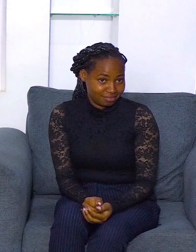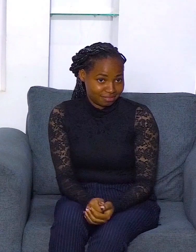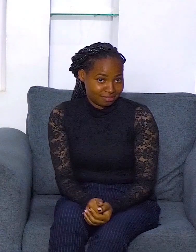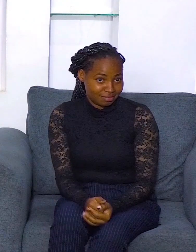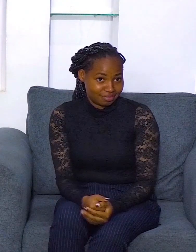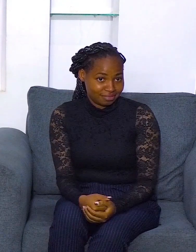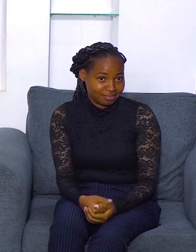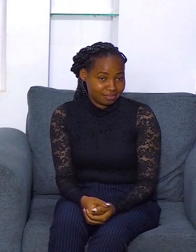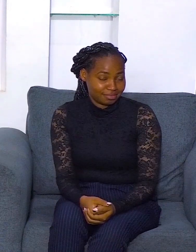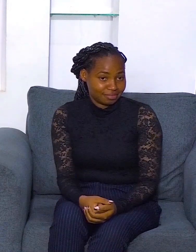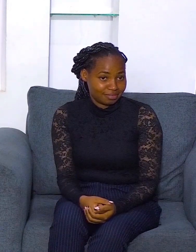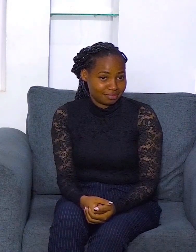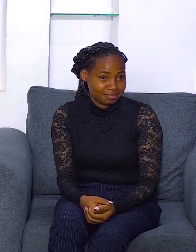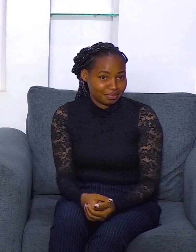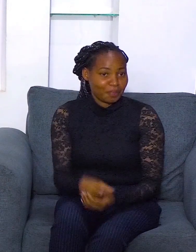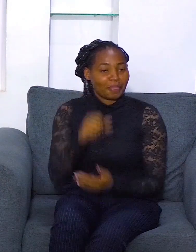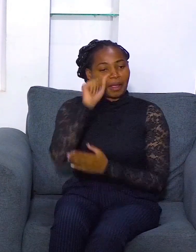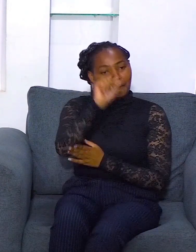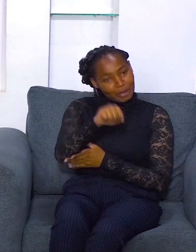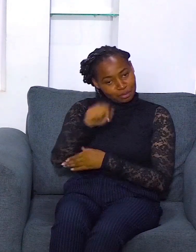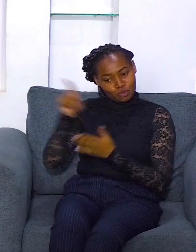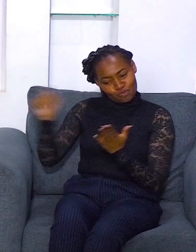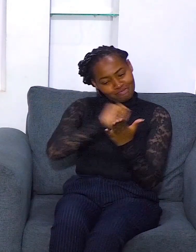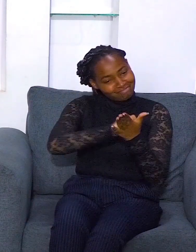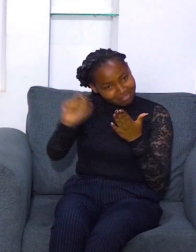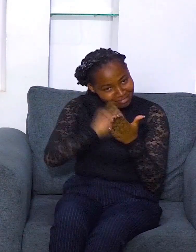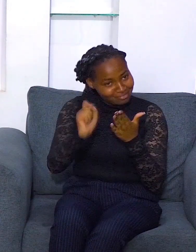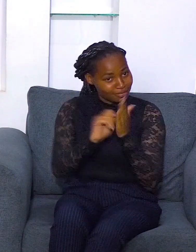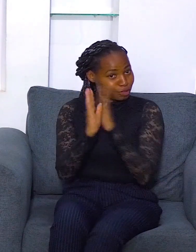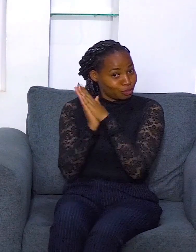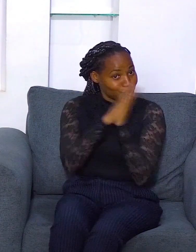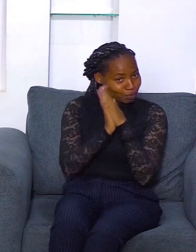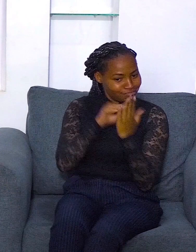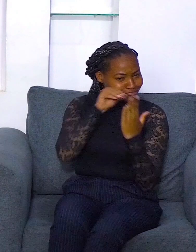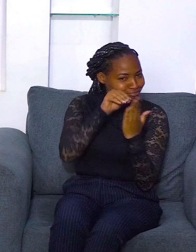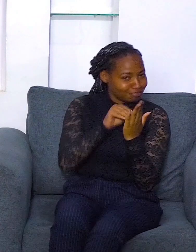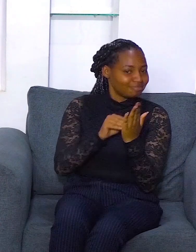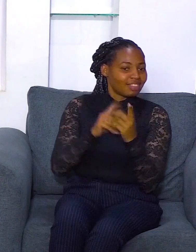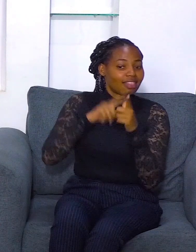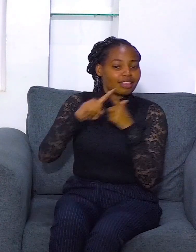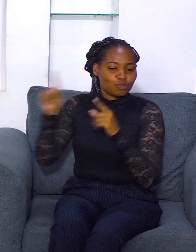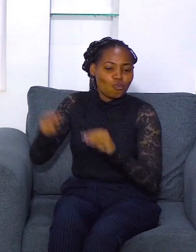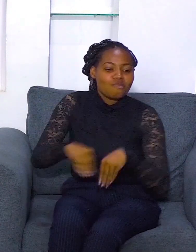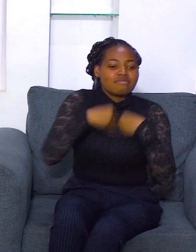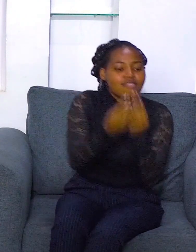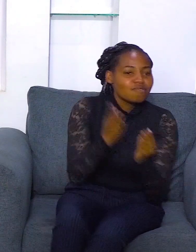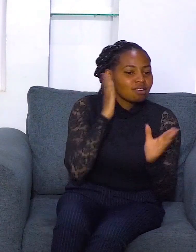then, give it to a deaf actor to act it out?